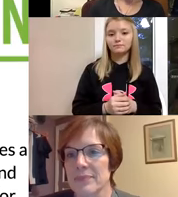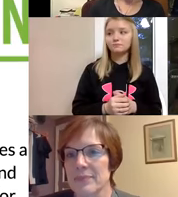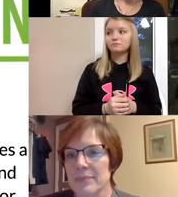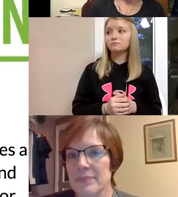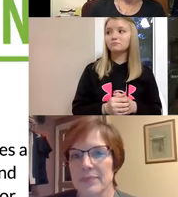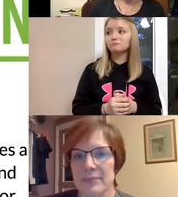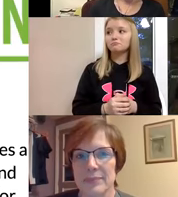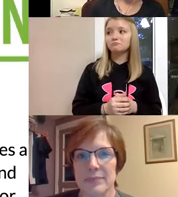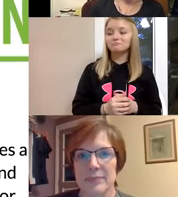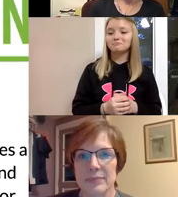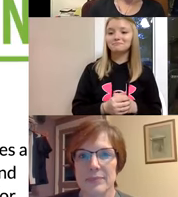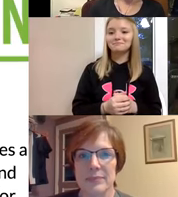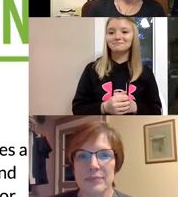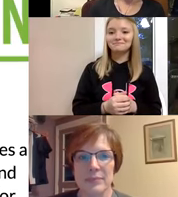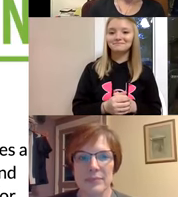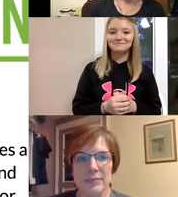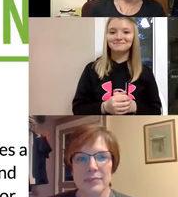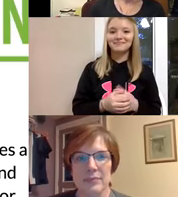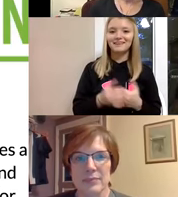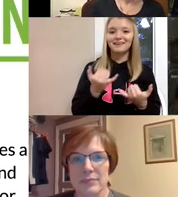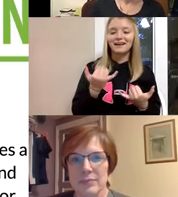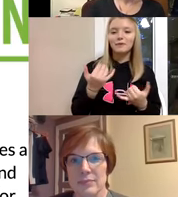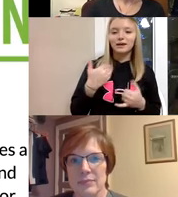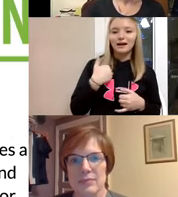All right. So then we have the